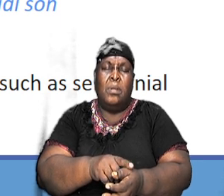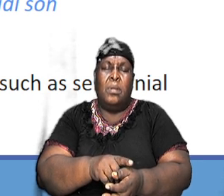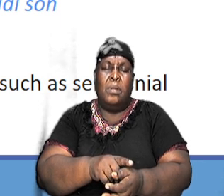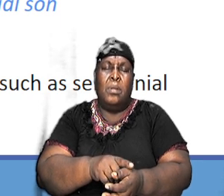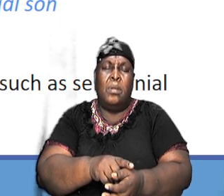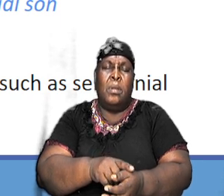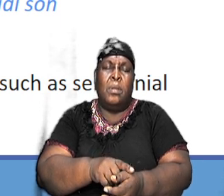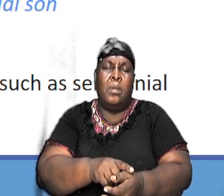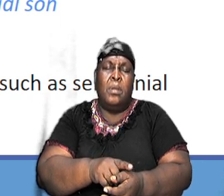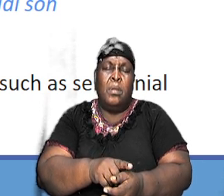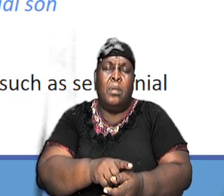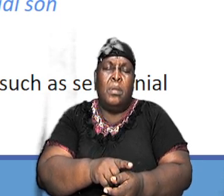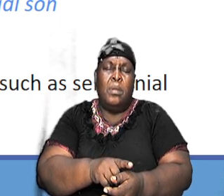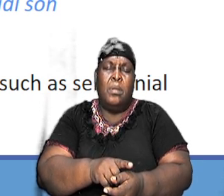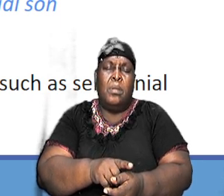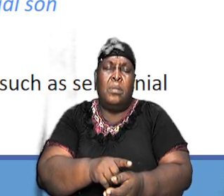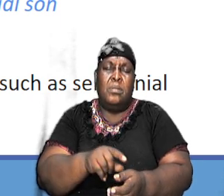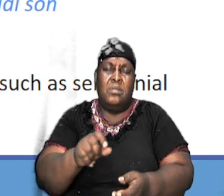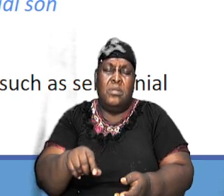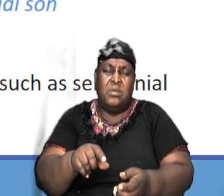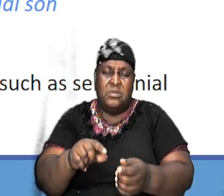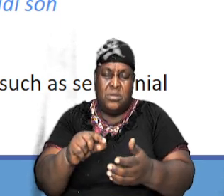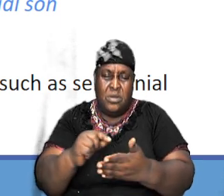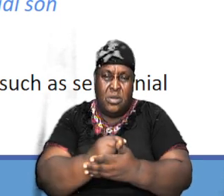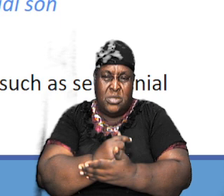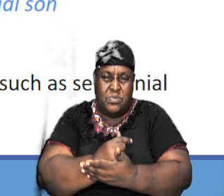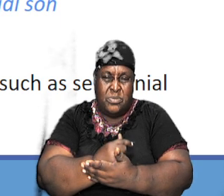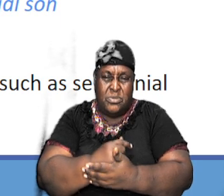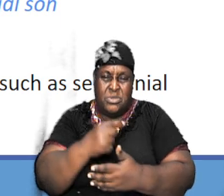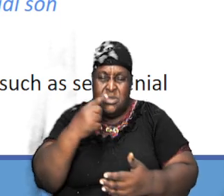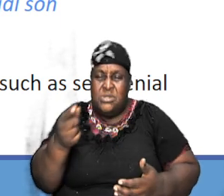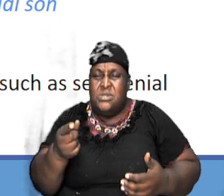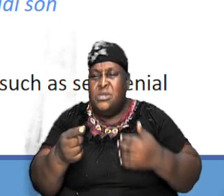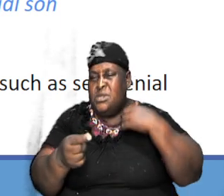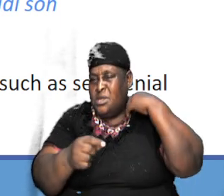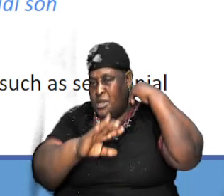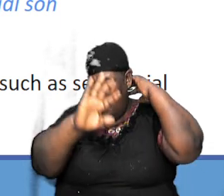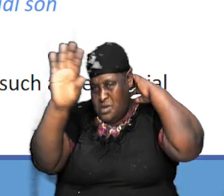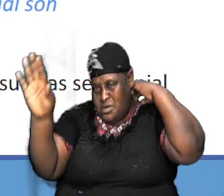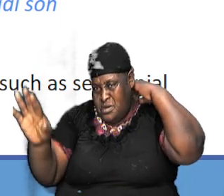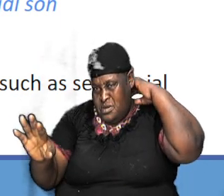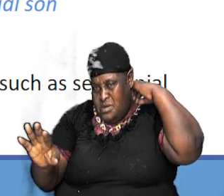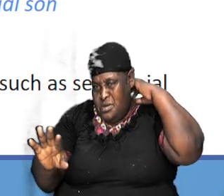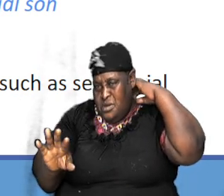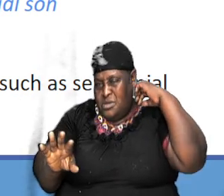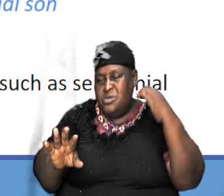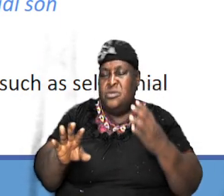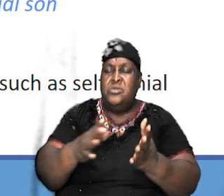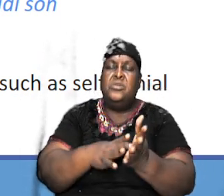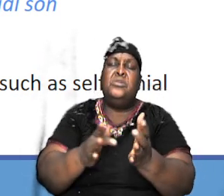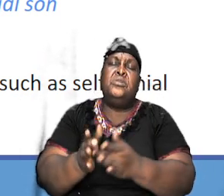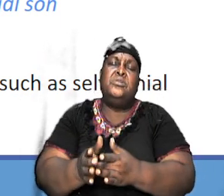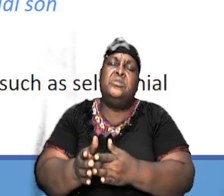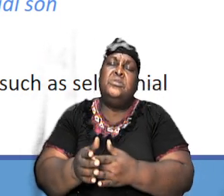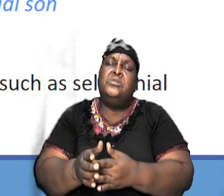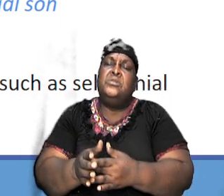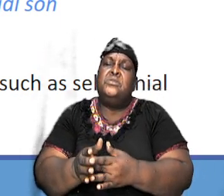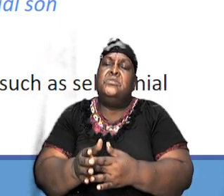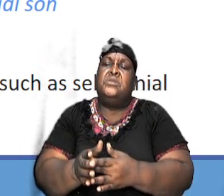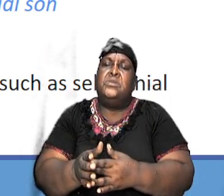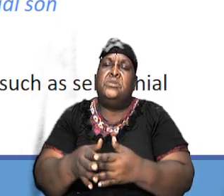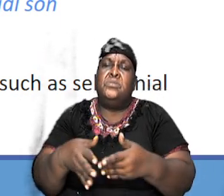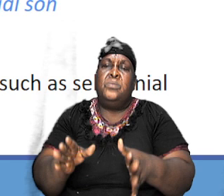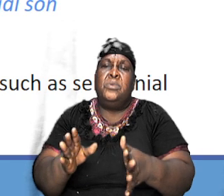son. This gospel set forth most clearly Jesus' way of life. So if you even read